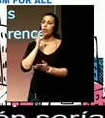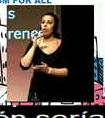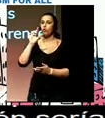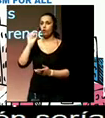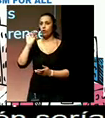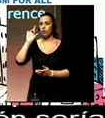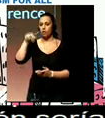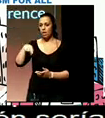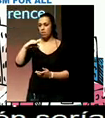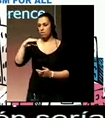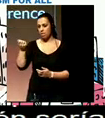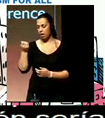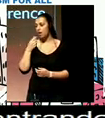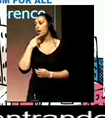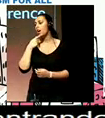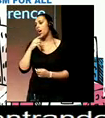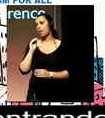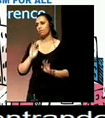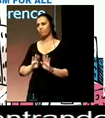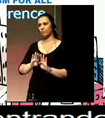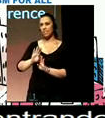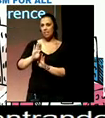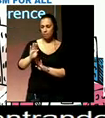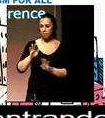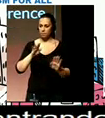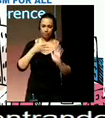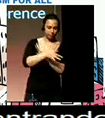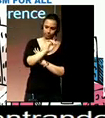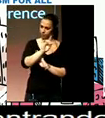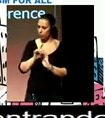which oversails the historic graves which are beneath it.